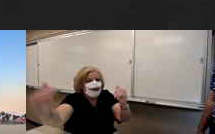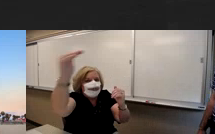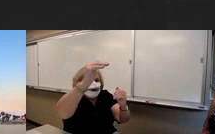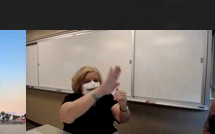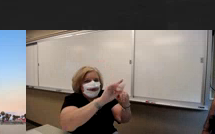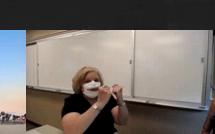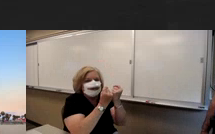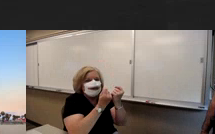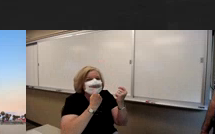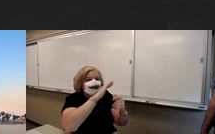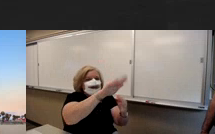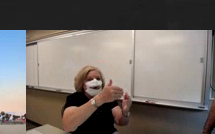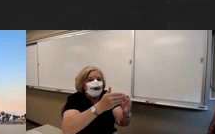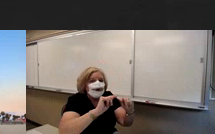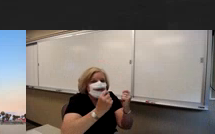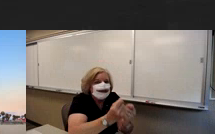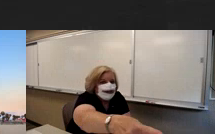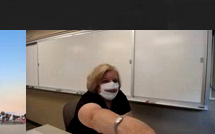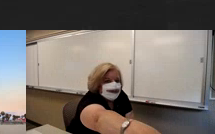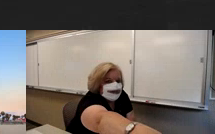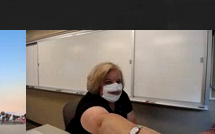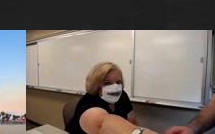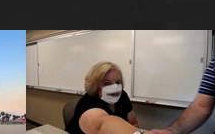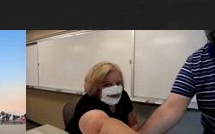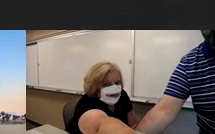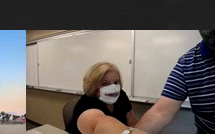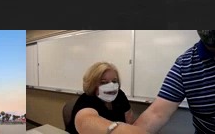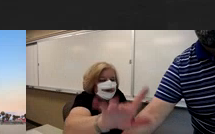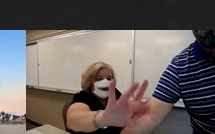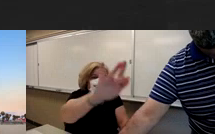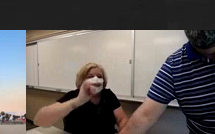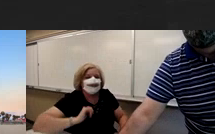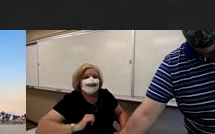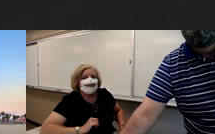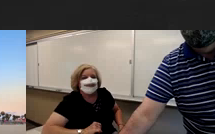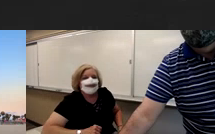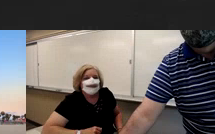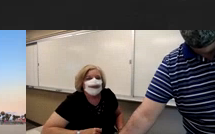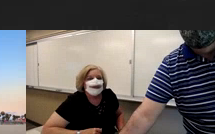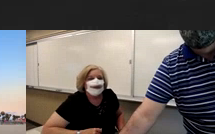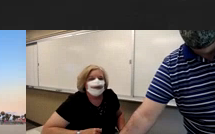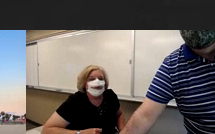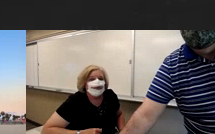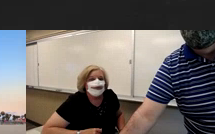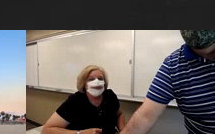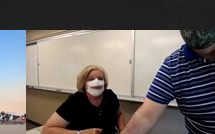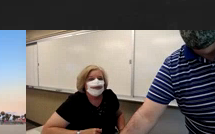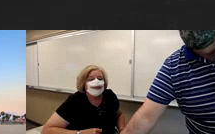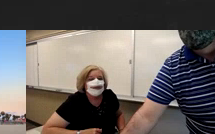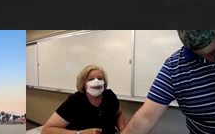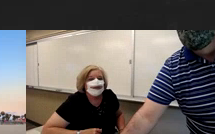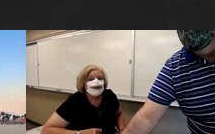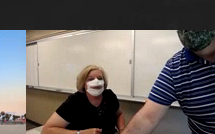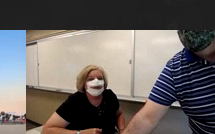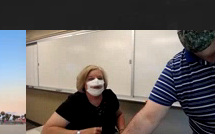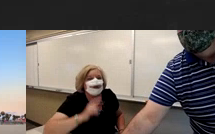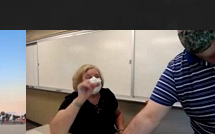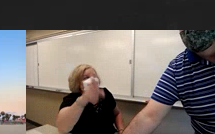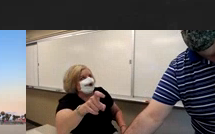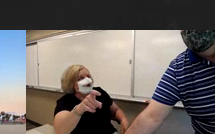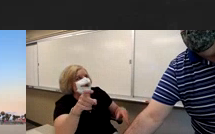And if you click on all teams, there, then that